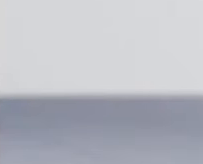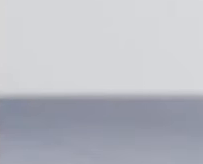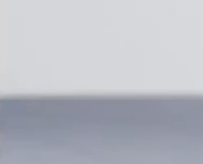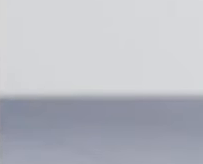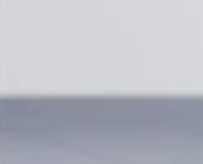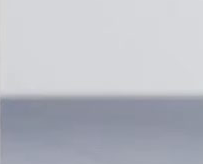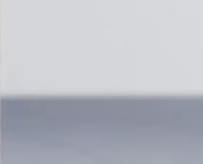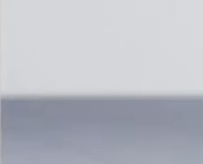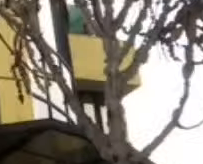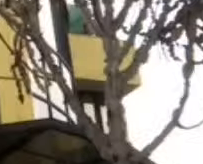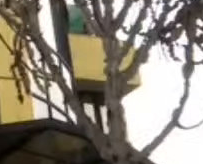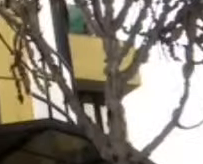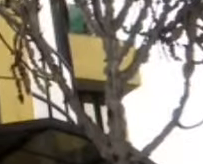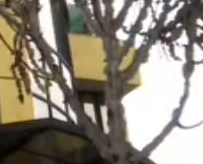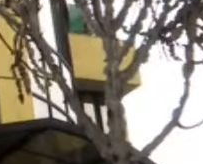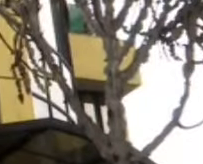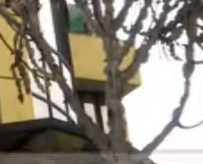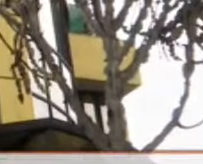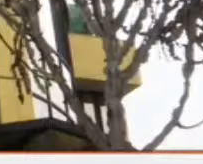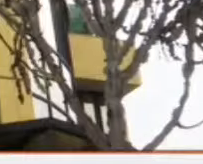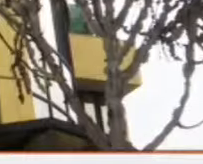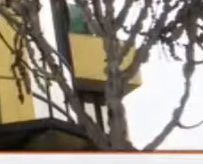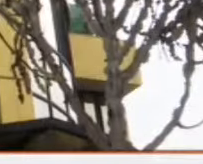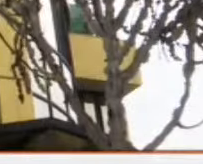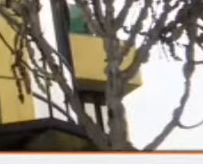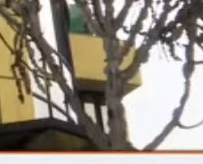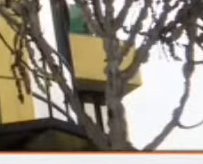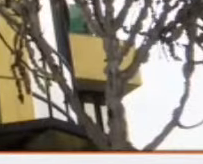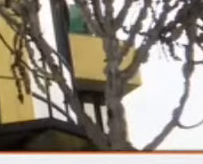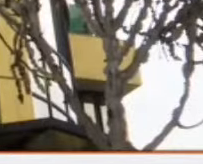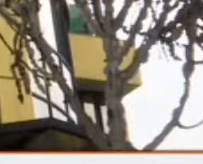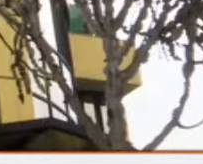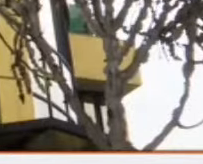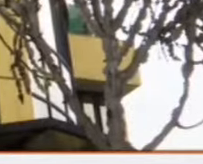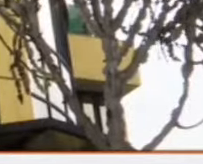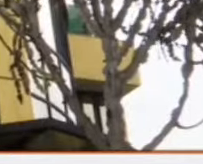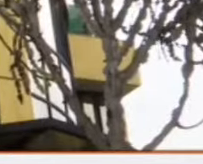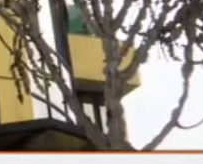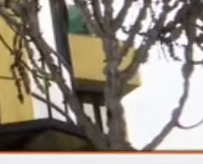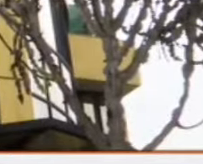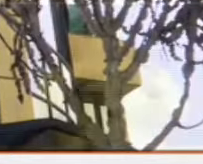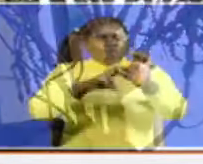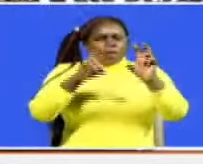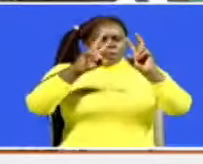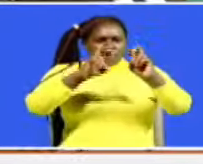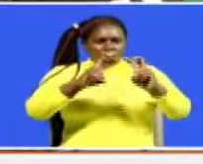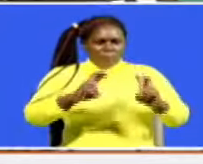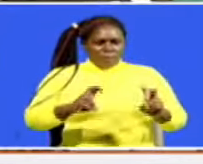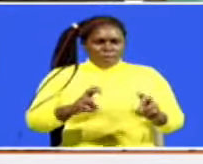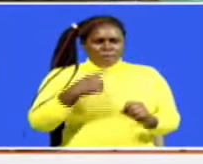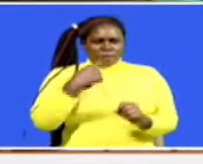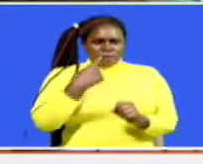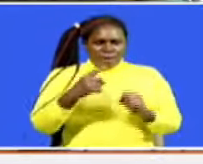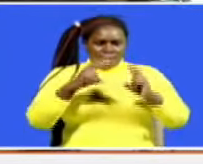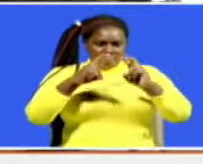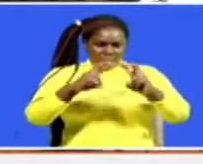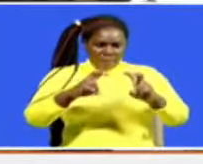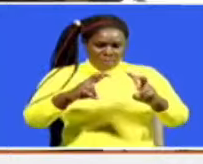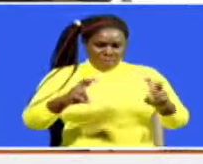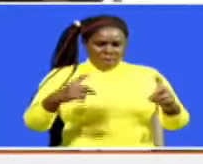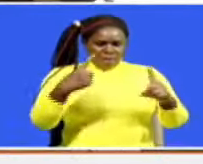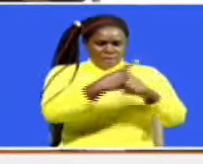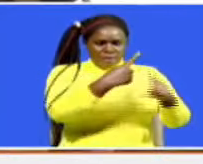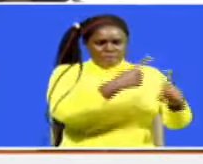oil scandal. The Ethics and Anti-Corruption Commission, ESCC, has joined the probe and is said to be scrutinizing